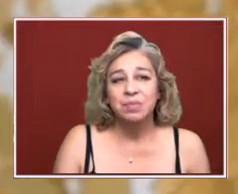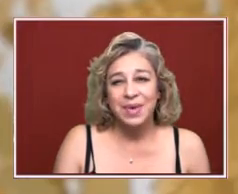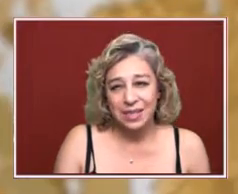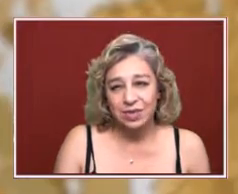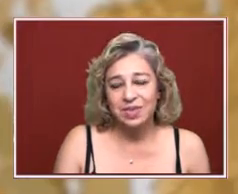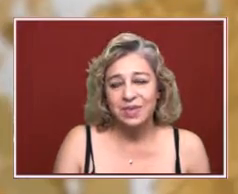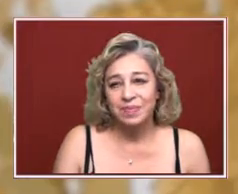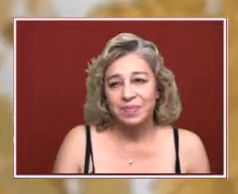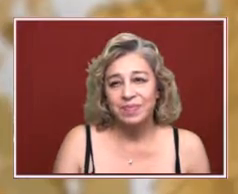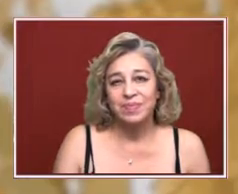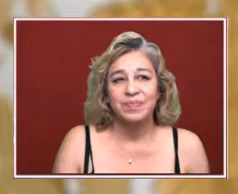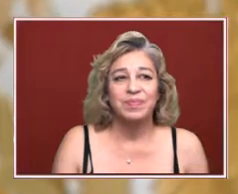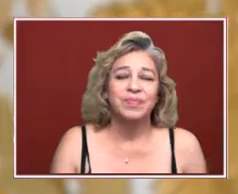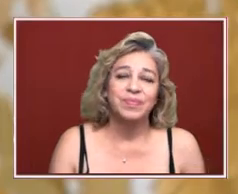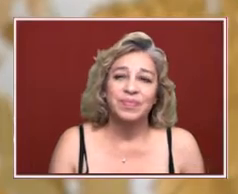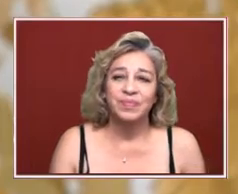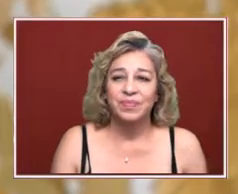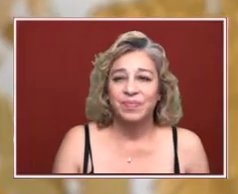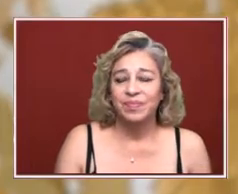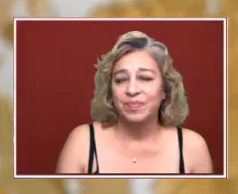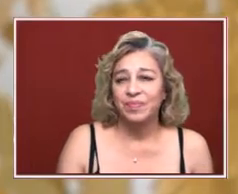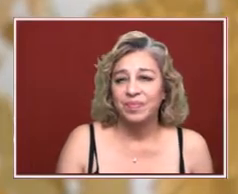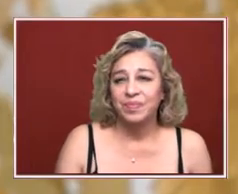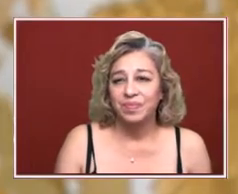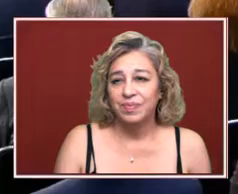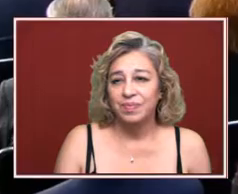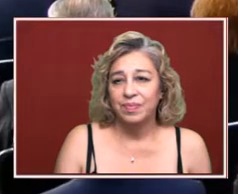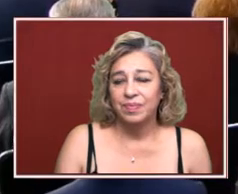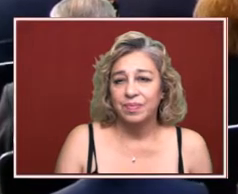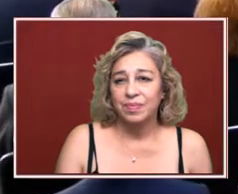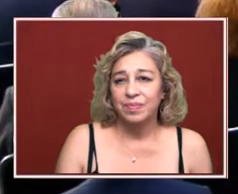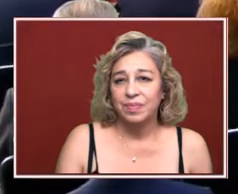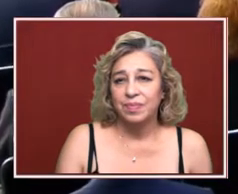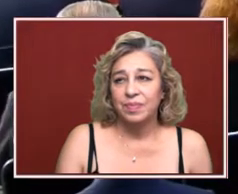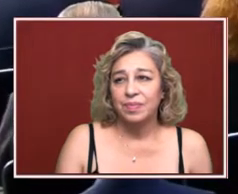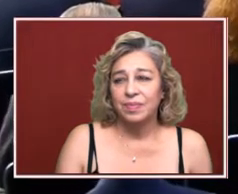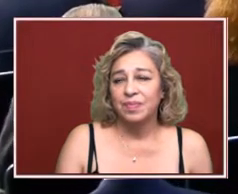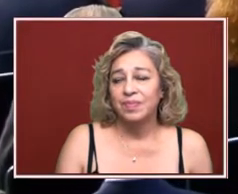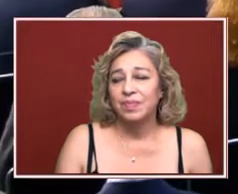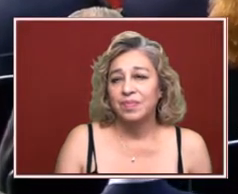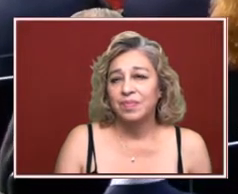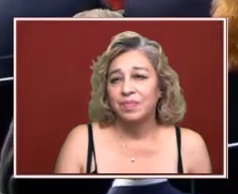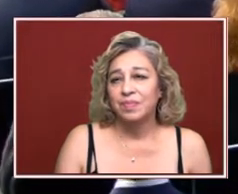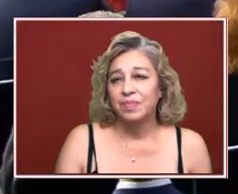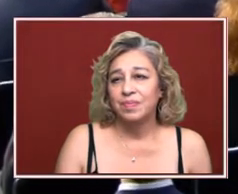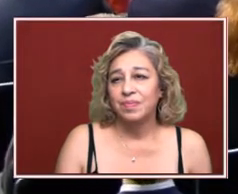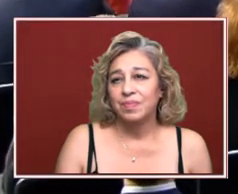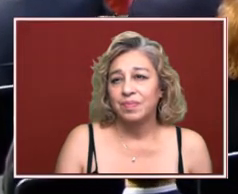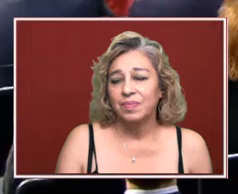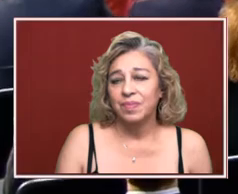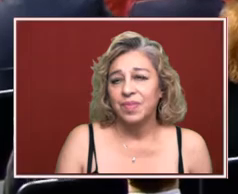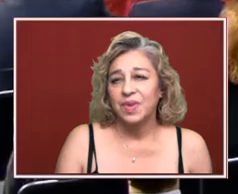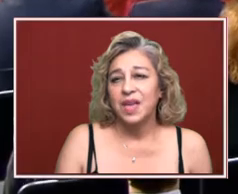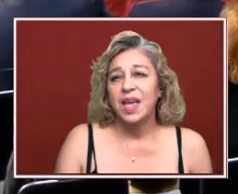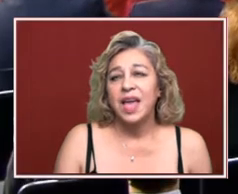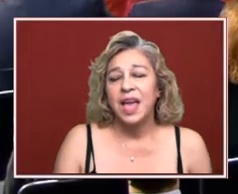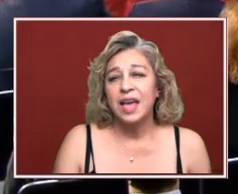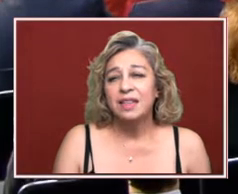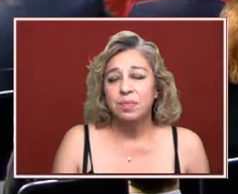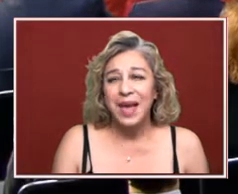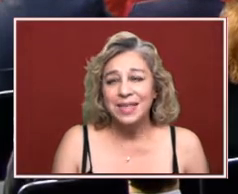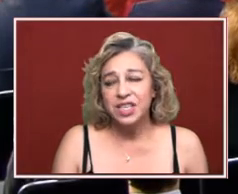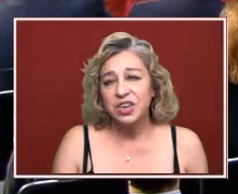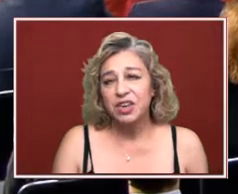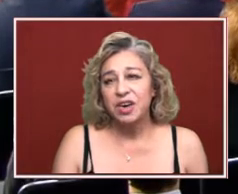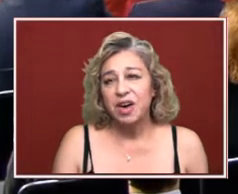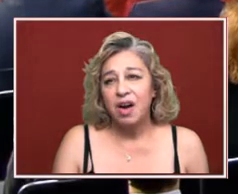Million pesos. El año pasado nosotros ejercimos 800 millones. And